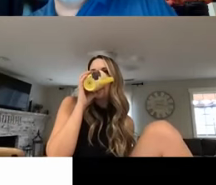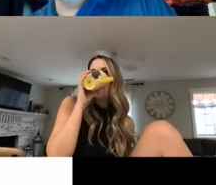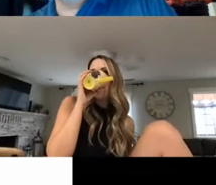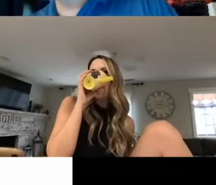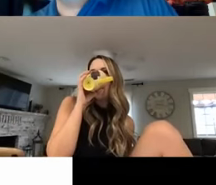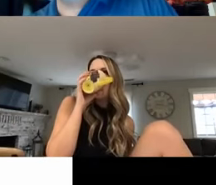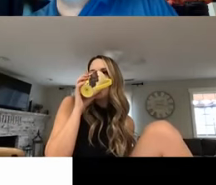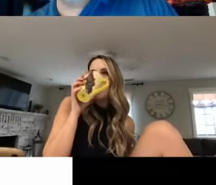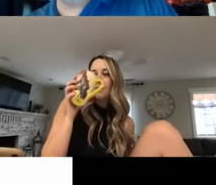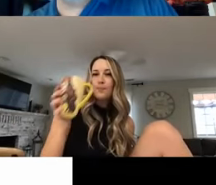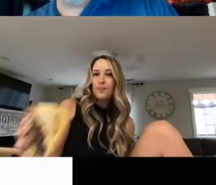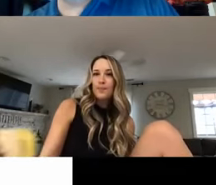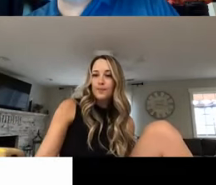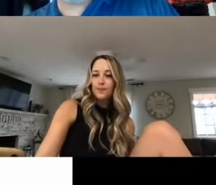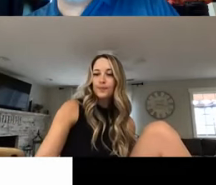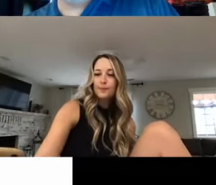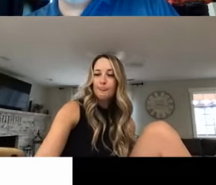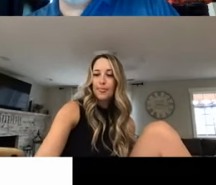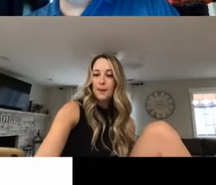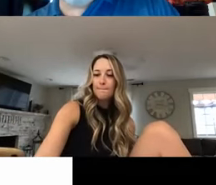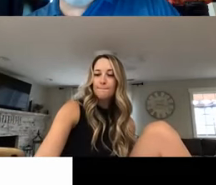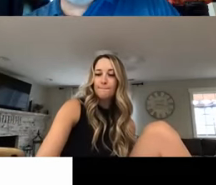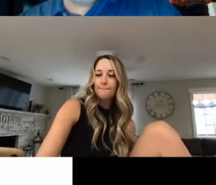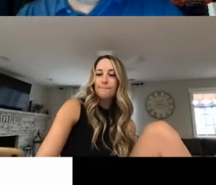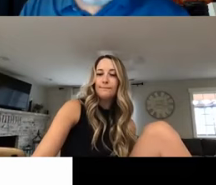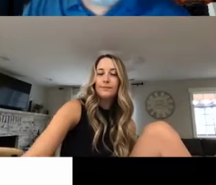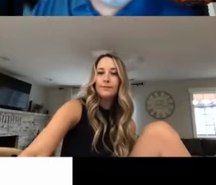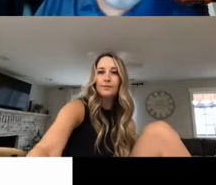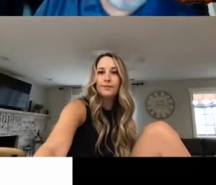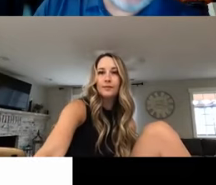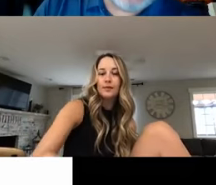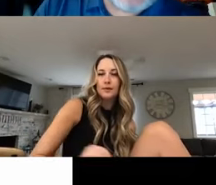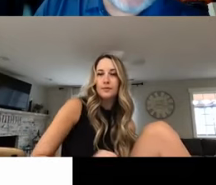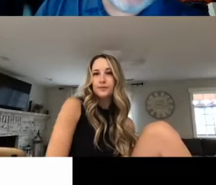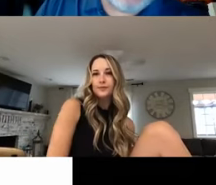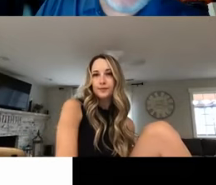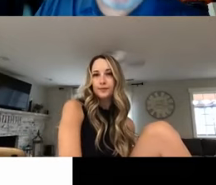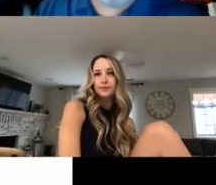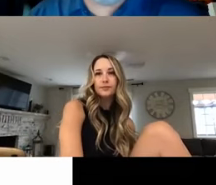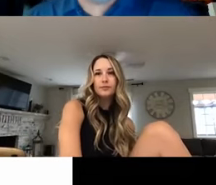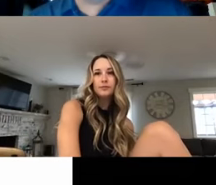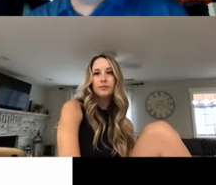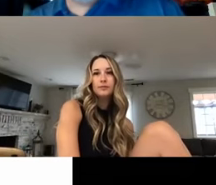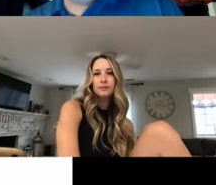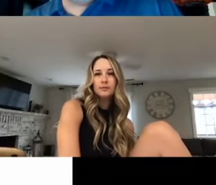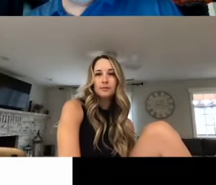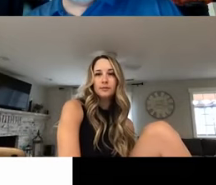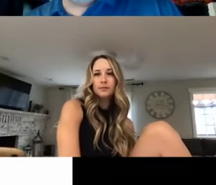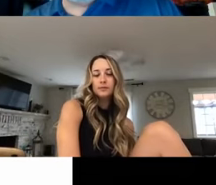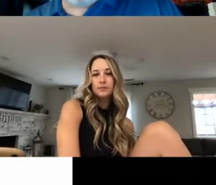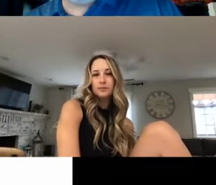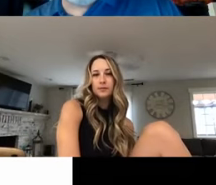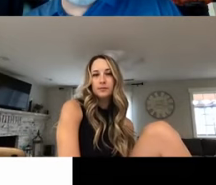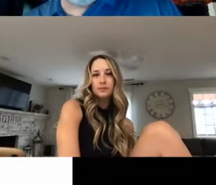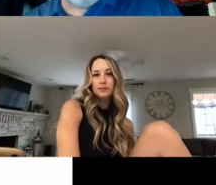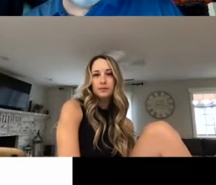illiterate, right? Because knowledge was power. So all a scribe would do was he would see a word, and then he